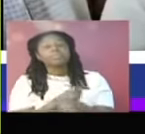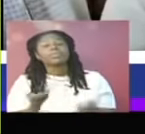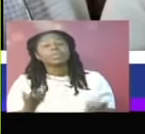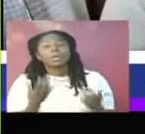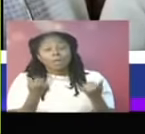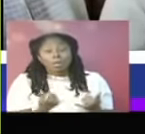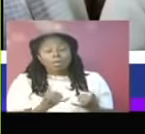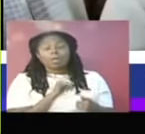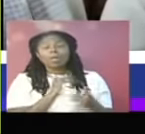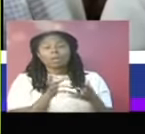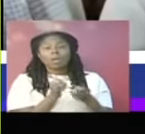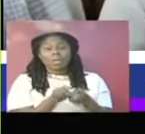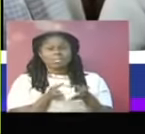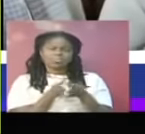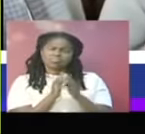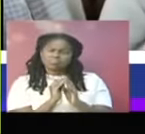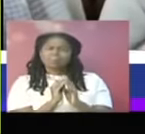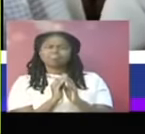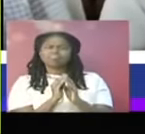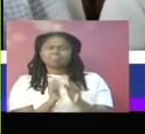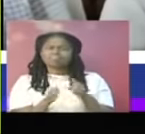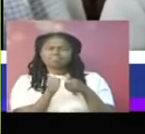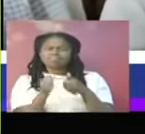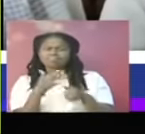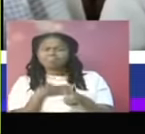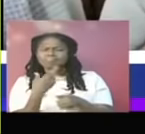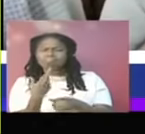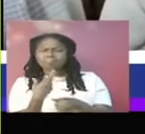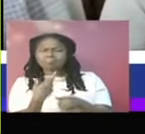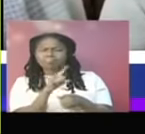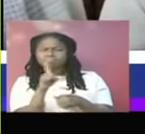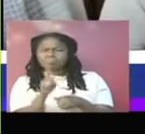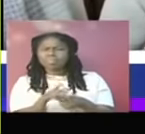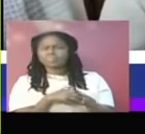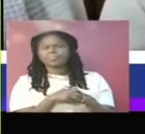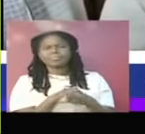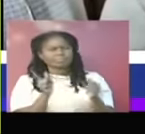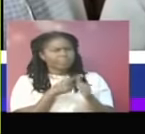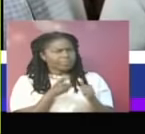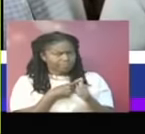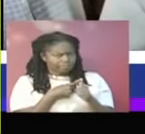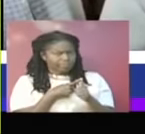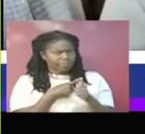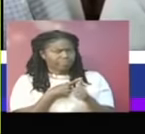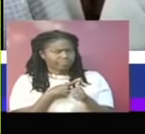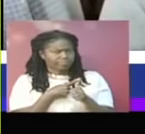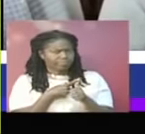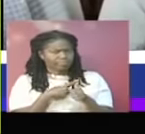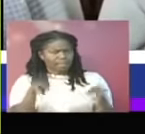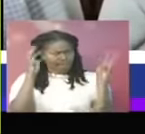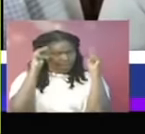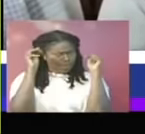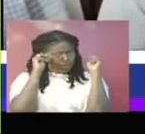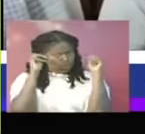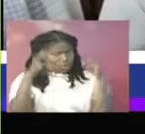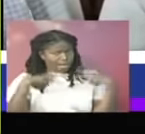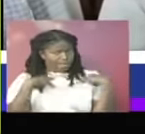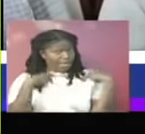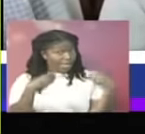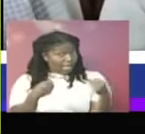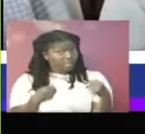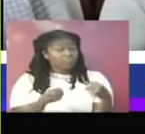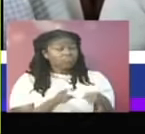questions my colleague would have asked there. Firstly, is it the intention of the Ministry of Health to put systems in